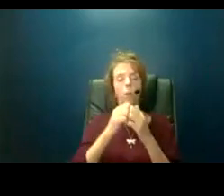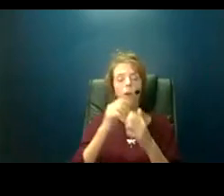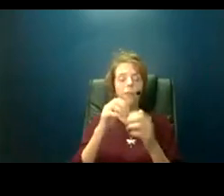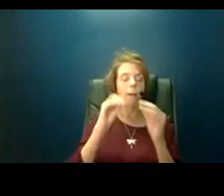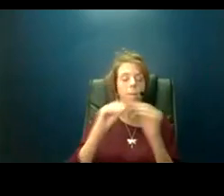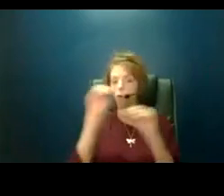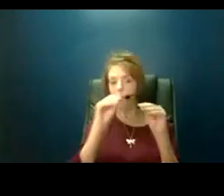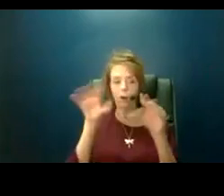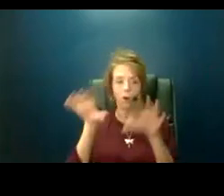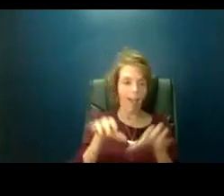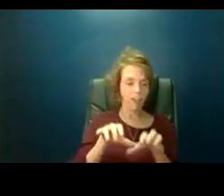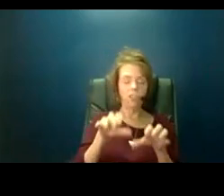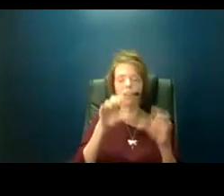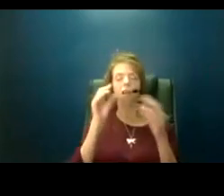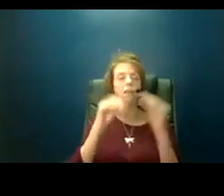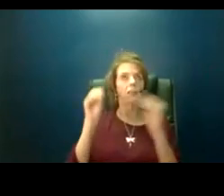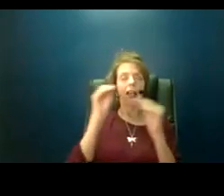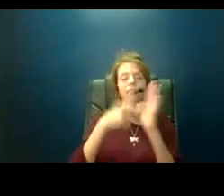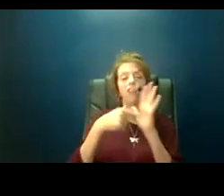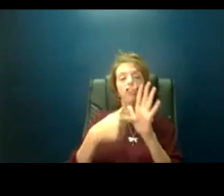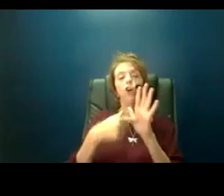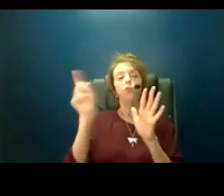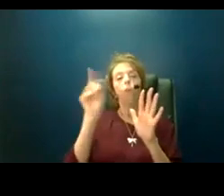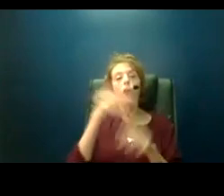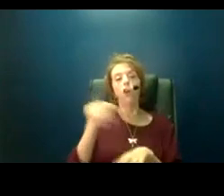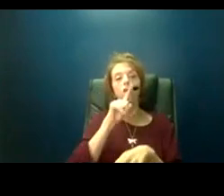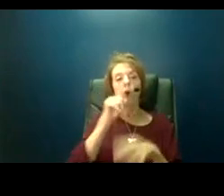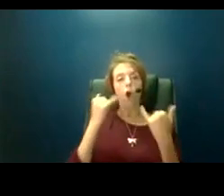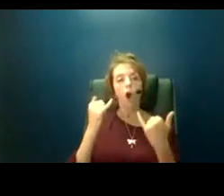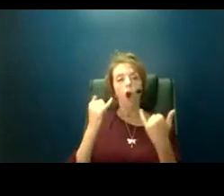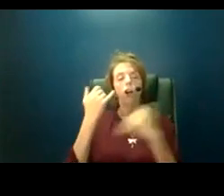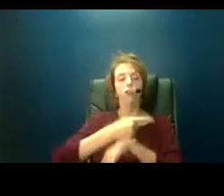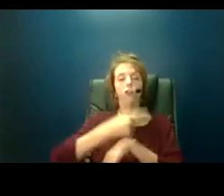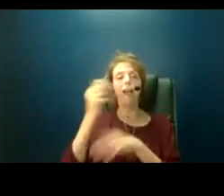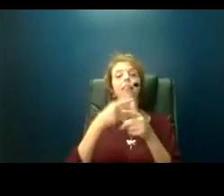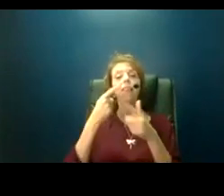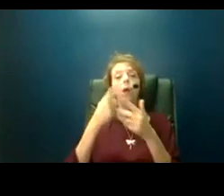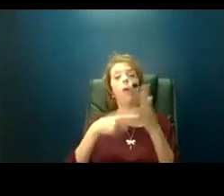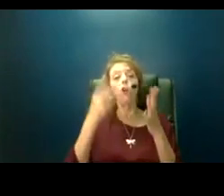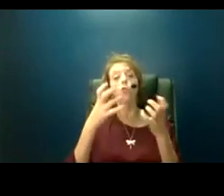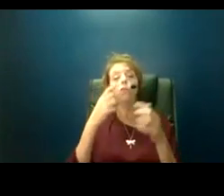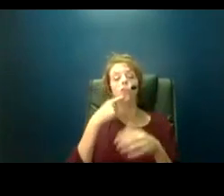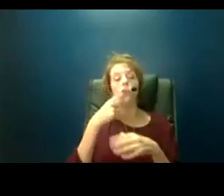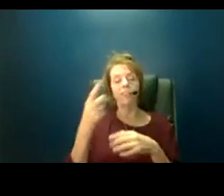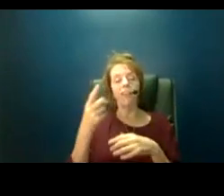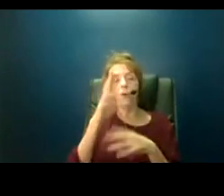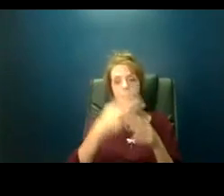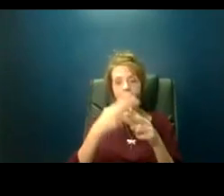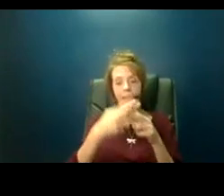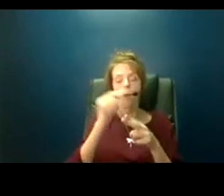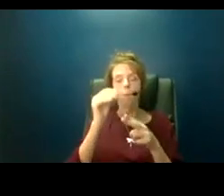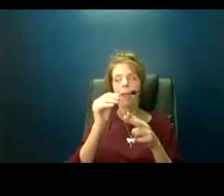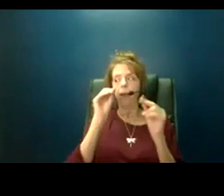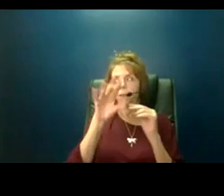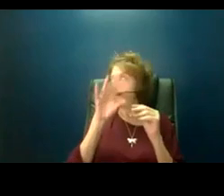or action, and it kind of reflects where you are today. And then what you would do is you would say your name and perform that to the rest of the